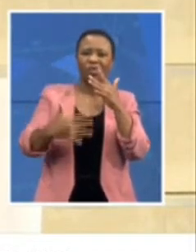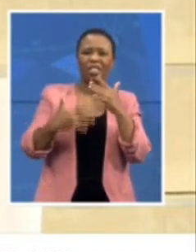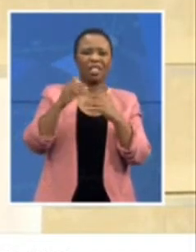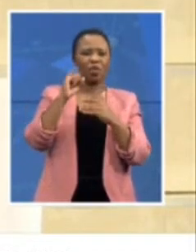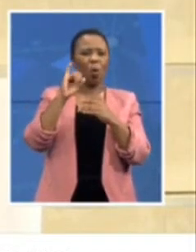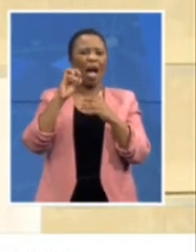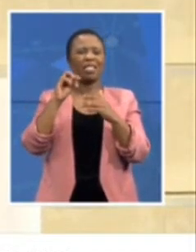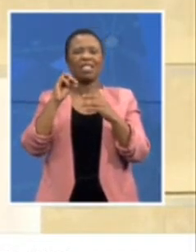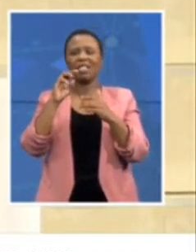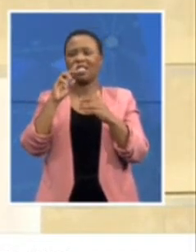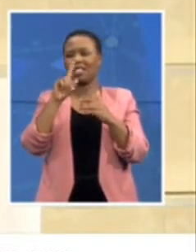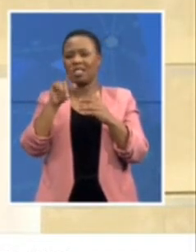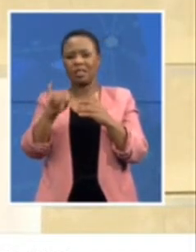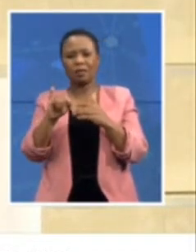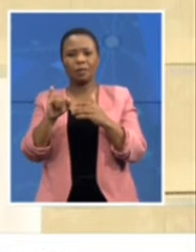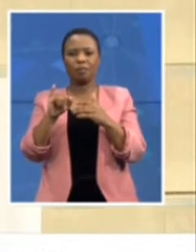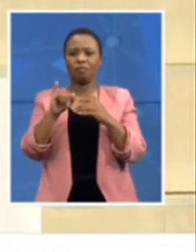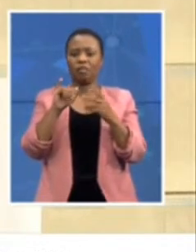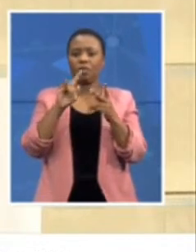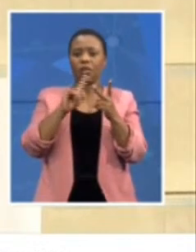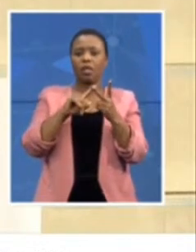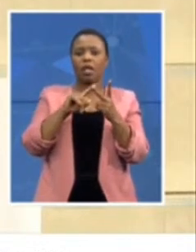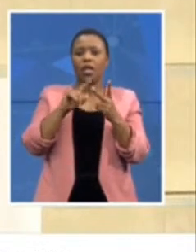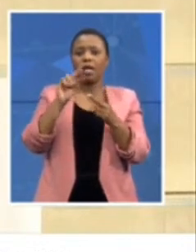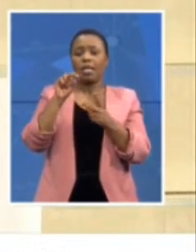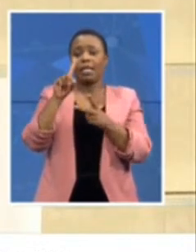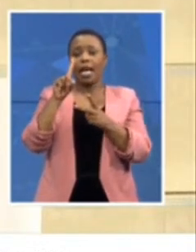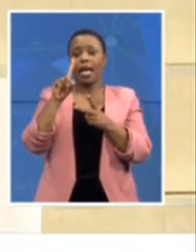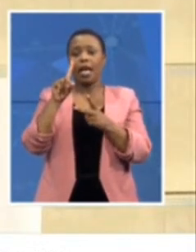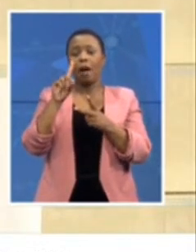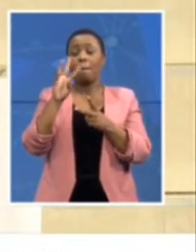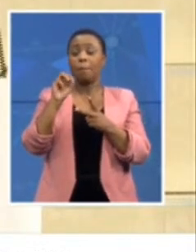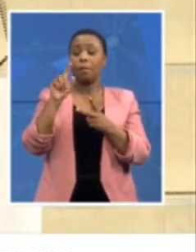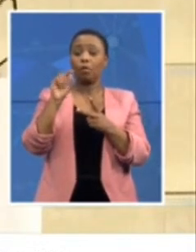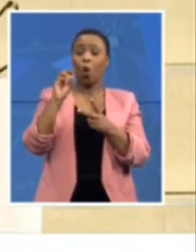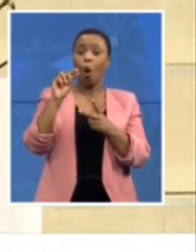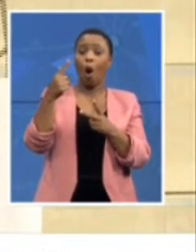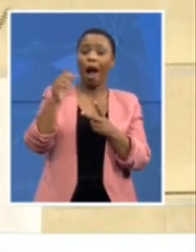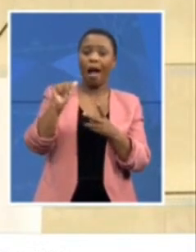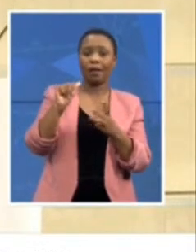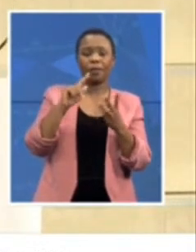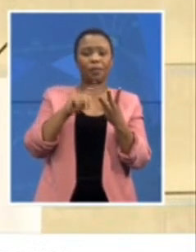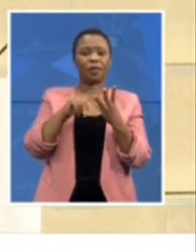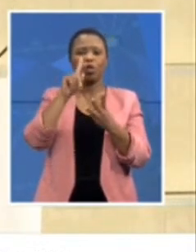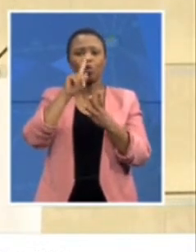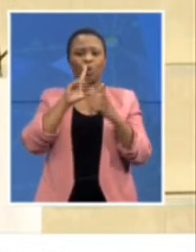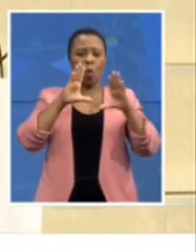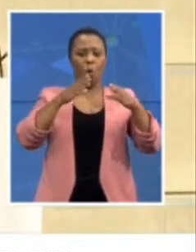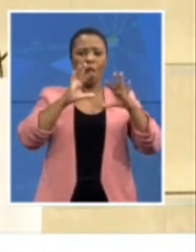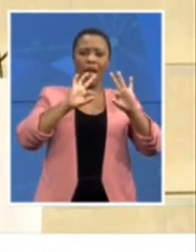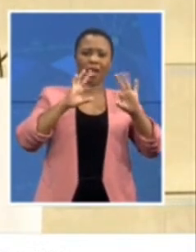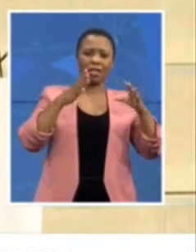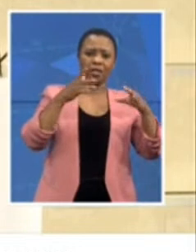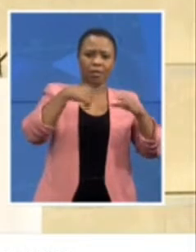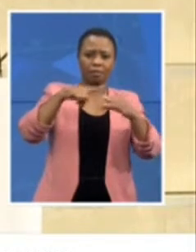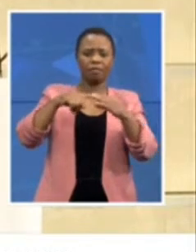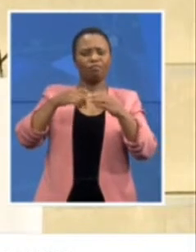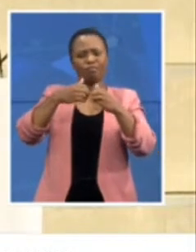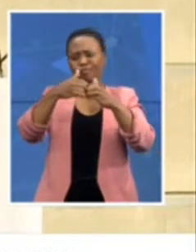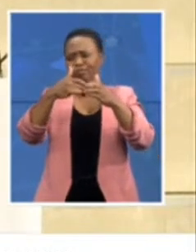Dembes, Omtonga, the Tulas, and many, many more. I welcome to the